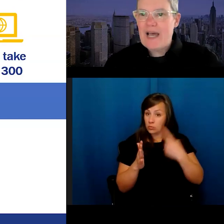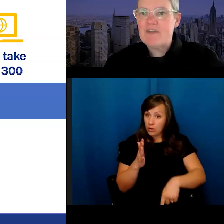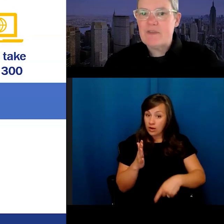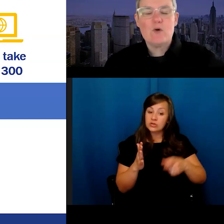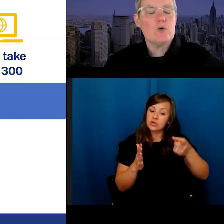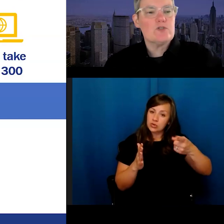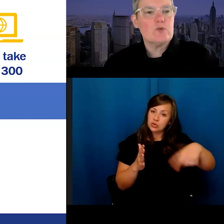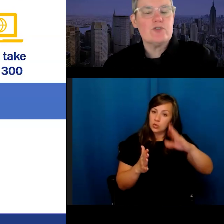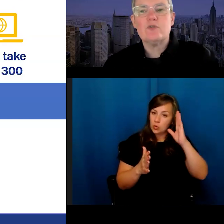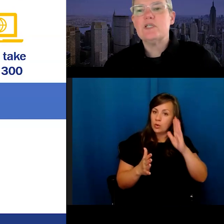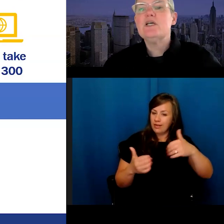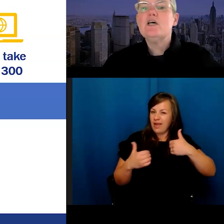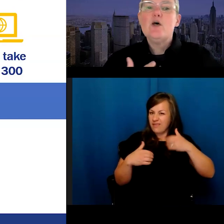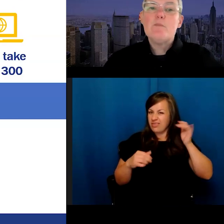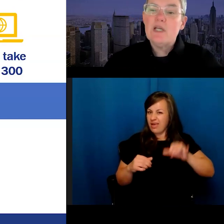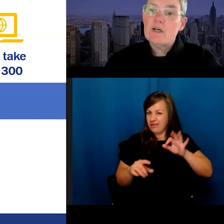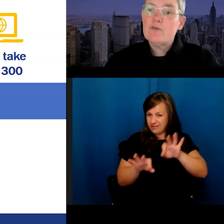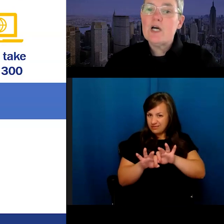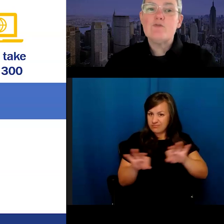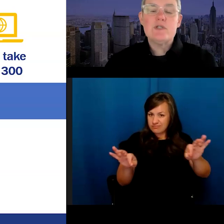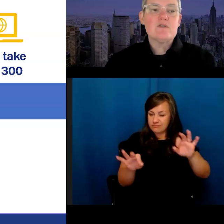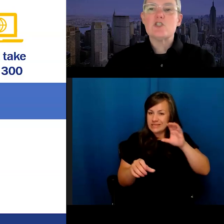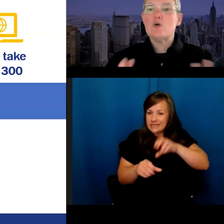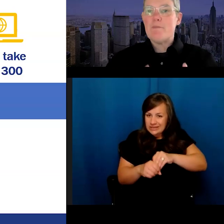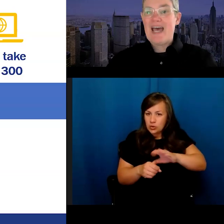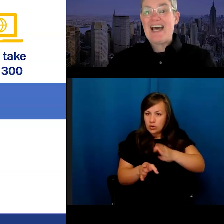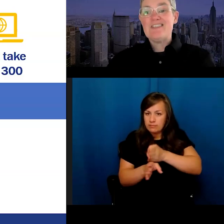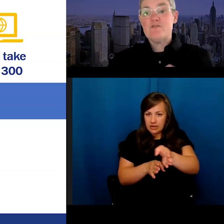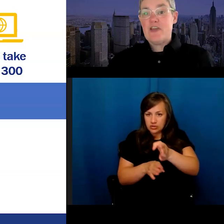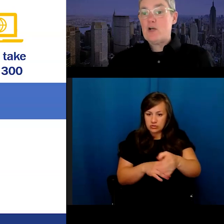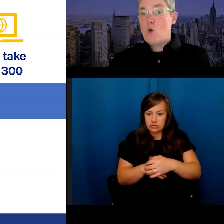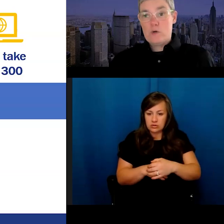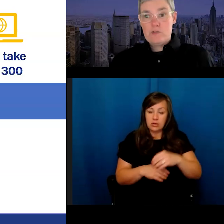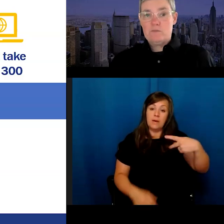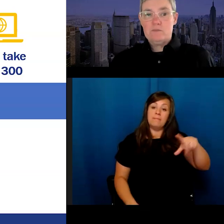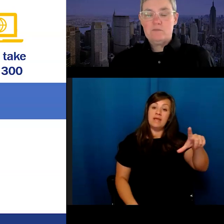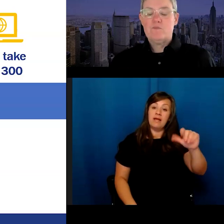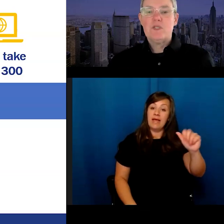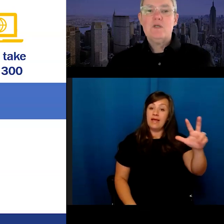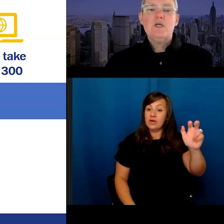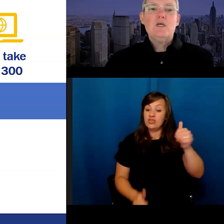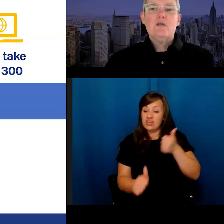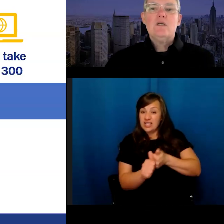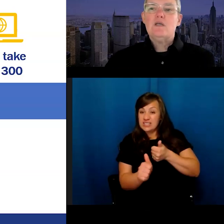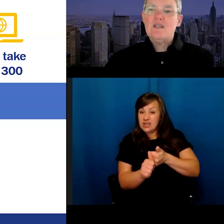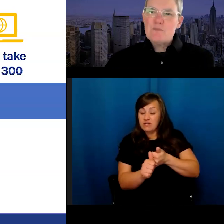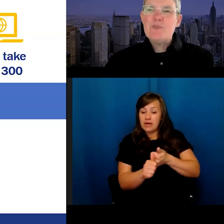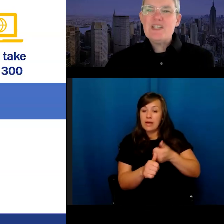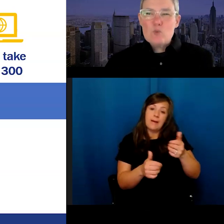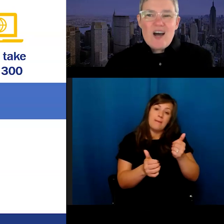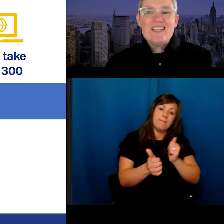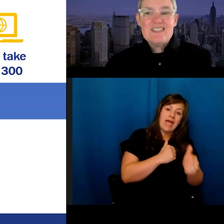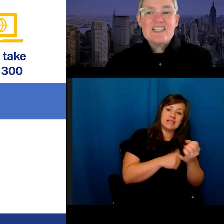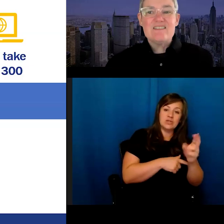up having that course towards your degree. PLA 300 is also a pass-fail course. It's